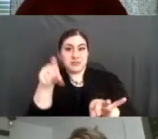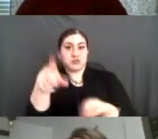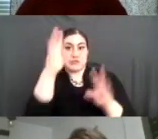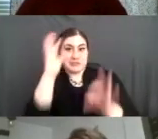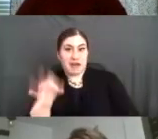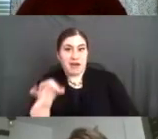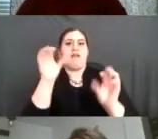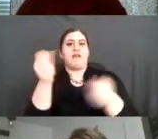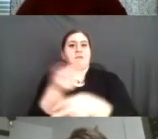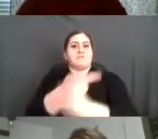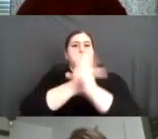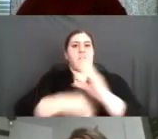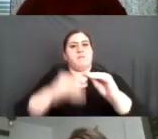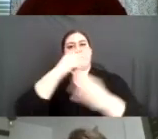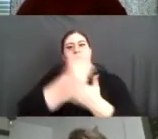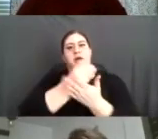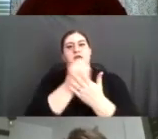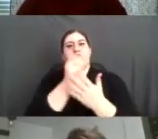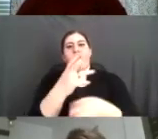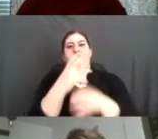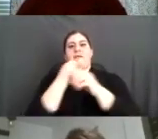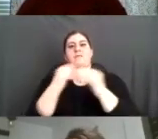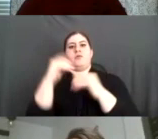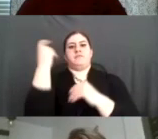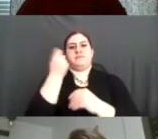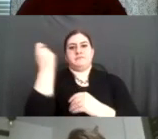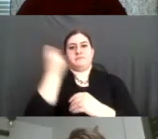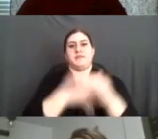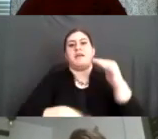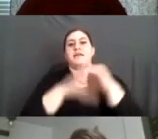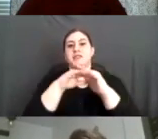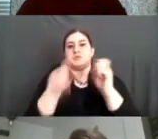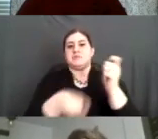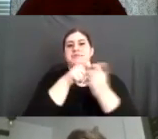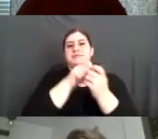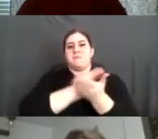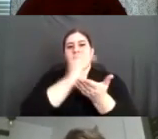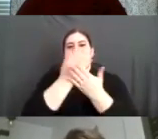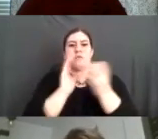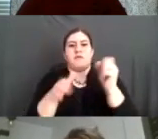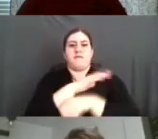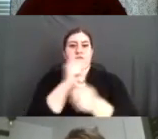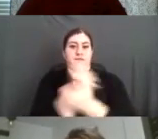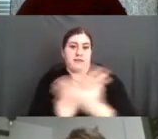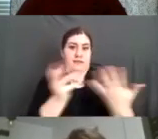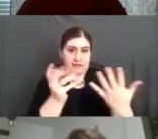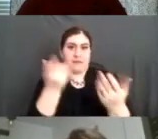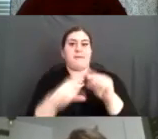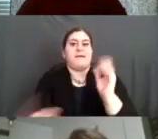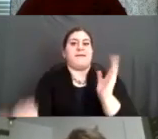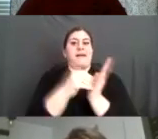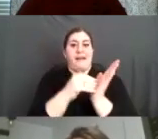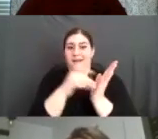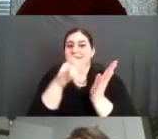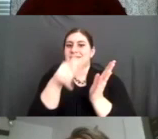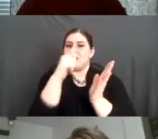you can borrow or receive scholarships up to and cover all of those things, okay? But again, this is